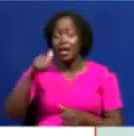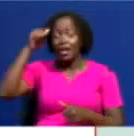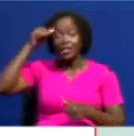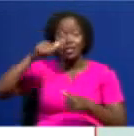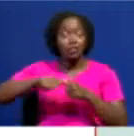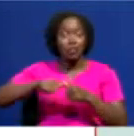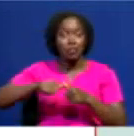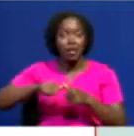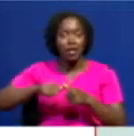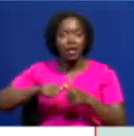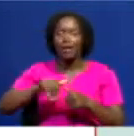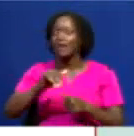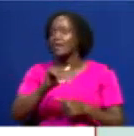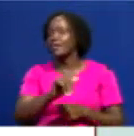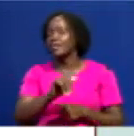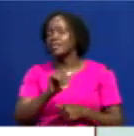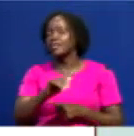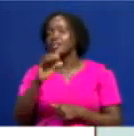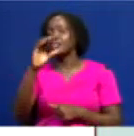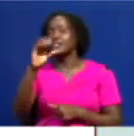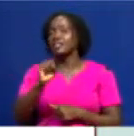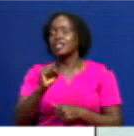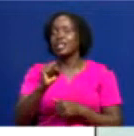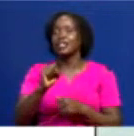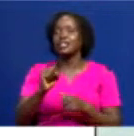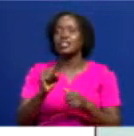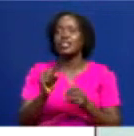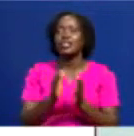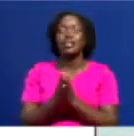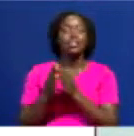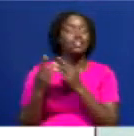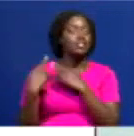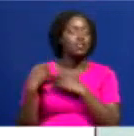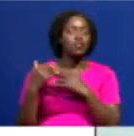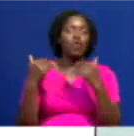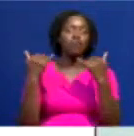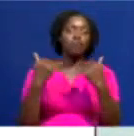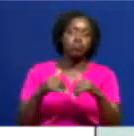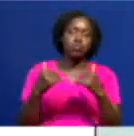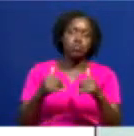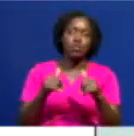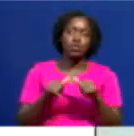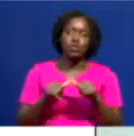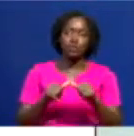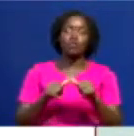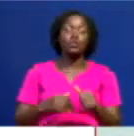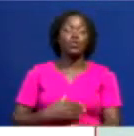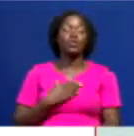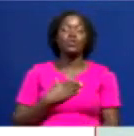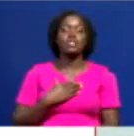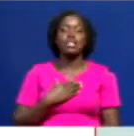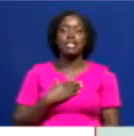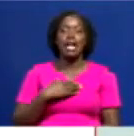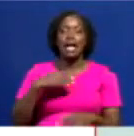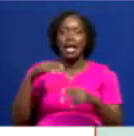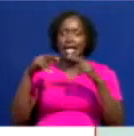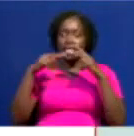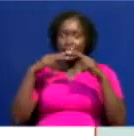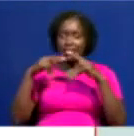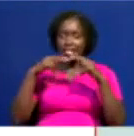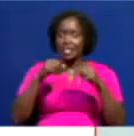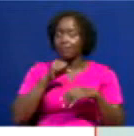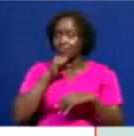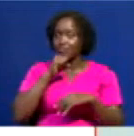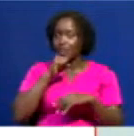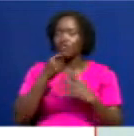remember that the cabinet secretary in charge of sports, Ababu Namwamba, is hosting a dinner for the rally drivers